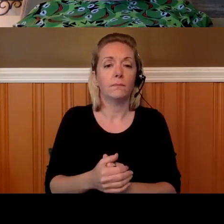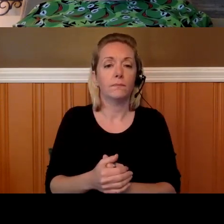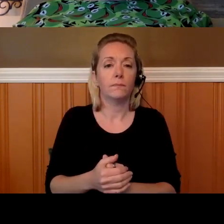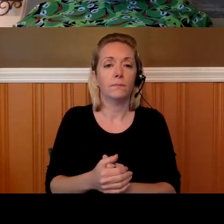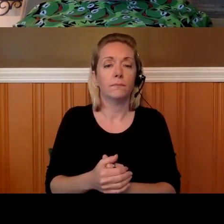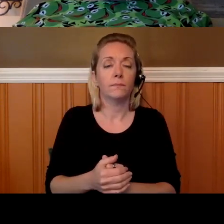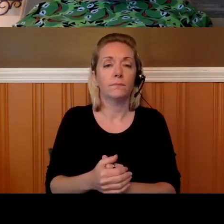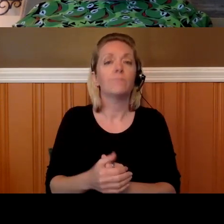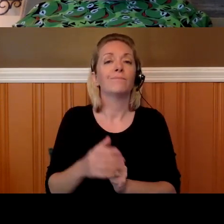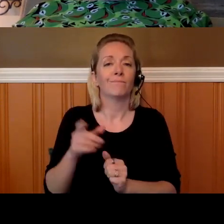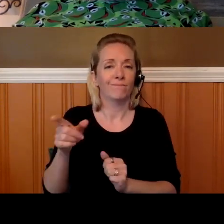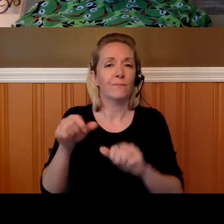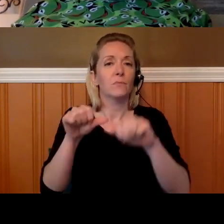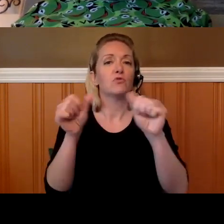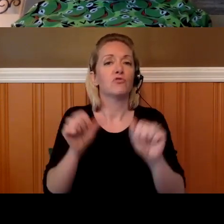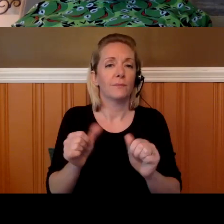Shape of fruit.